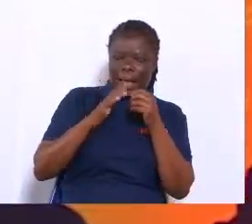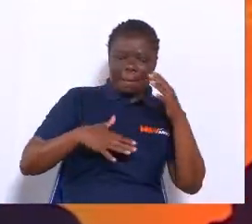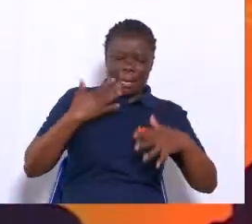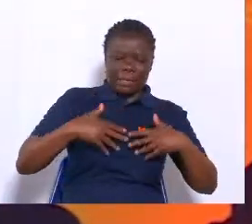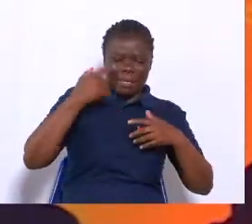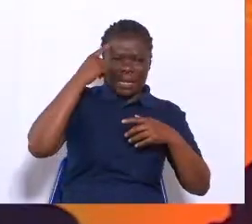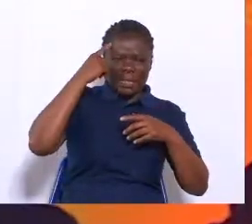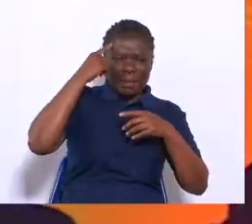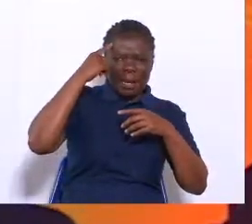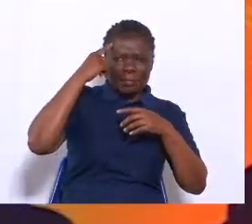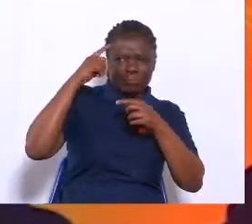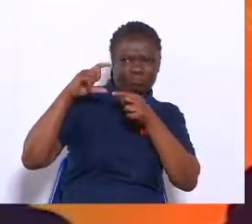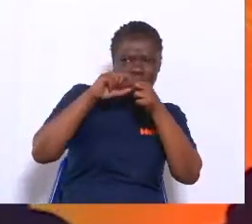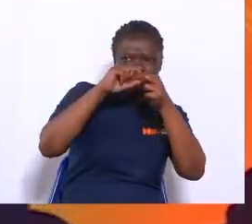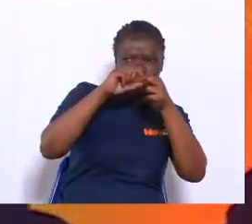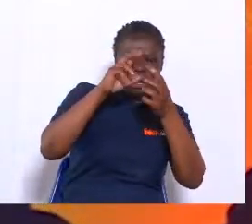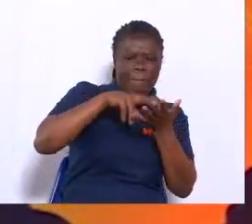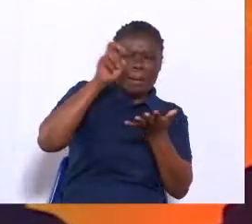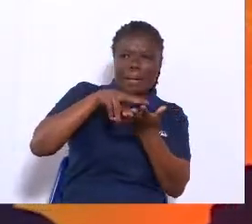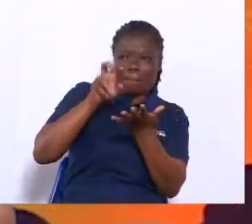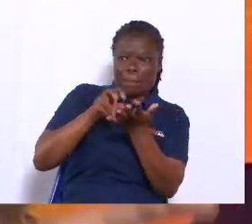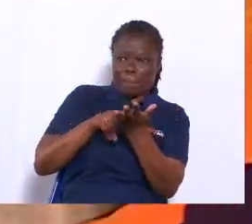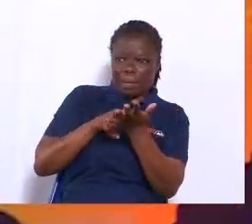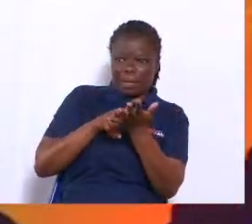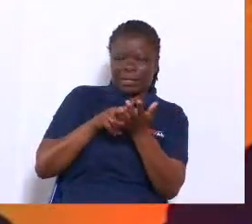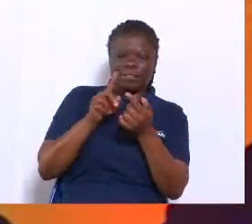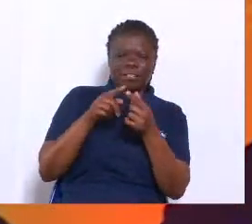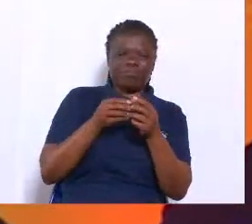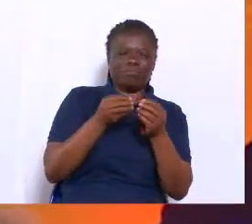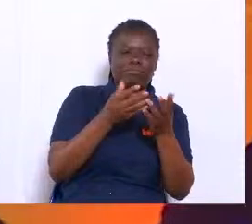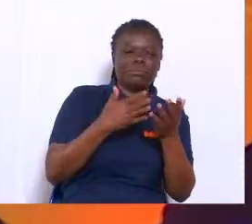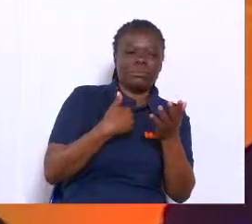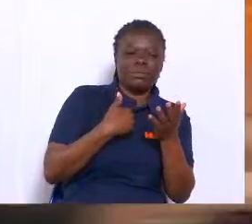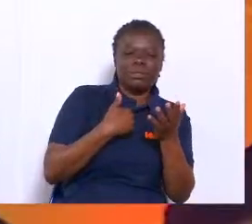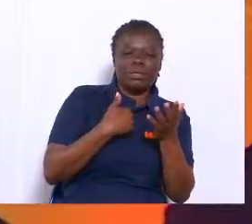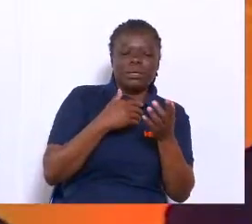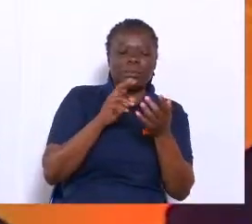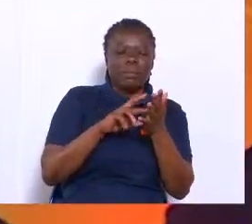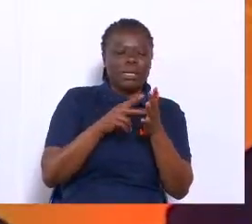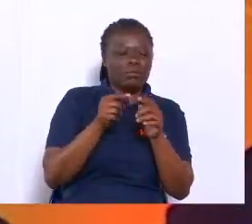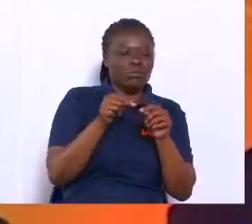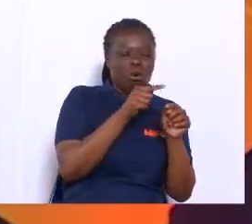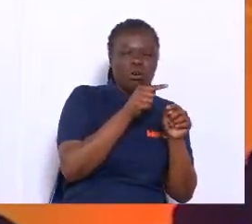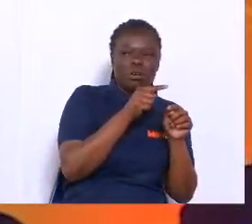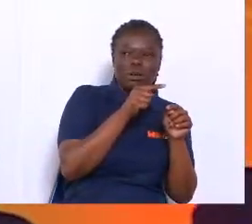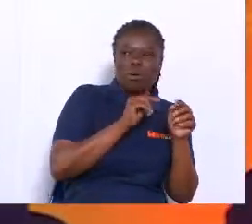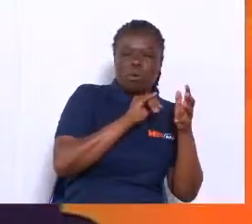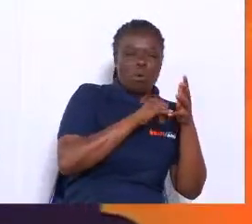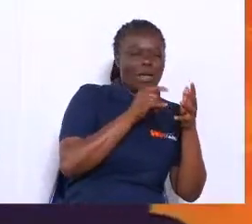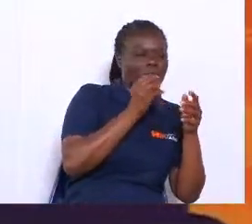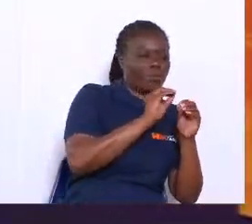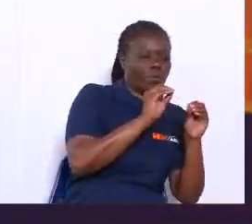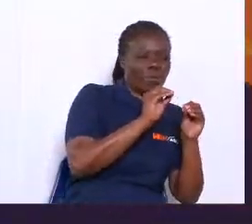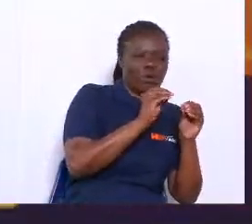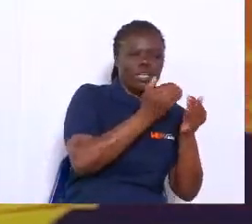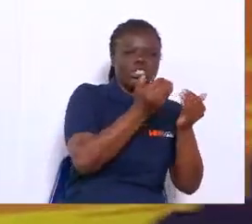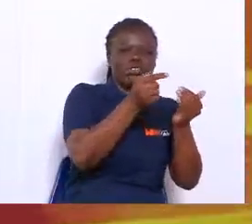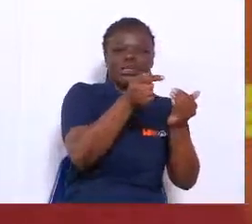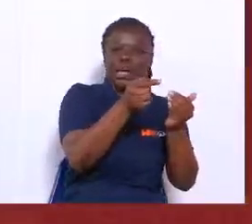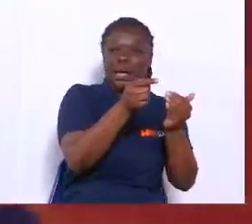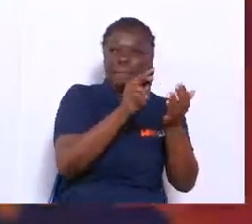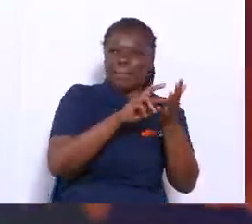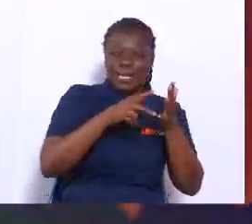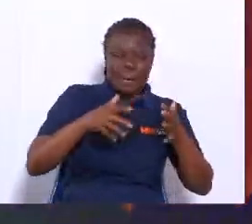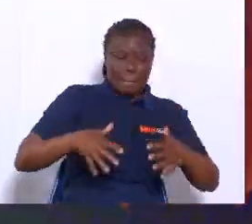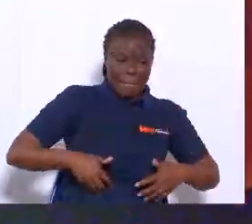the brain. Then they put his wife in there. Will he go to his wife? Doesn't go to his wife. Doesn't go to his children. All the monkey